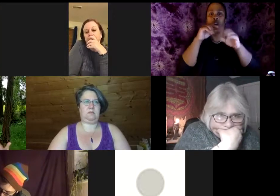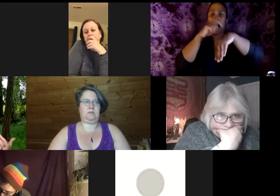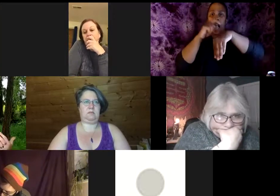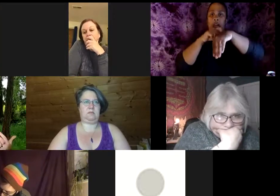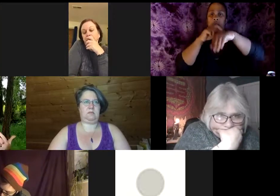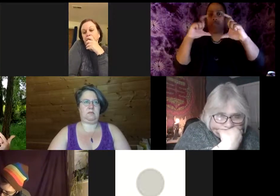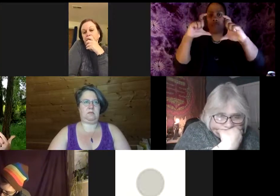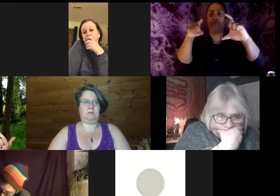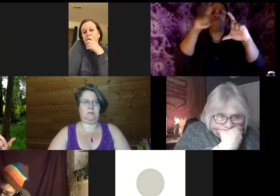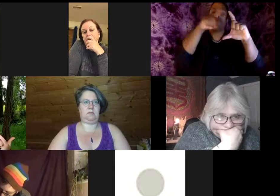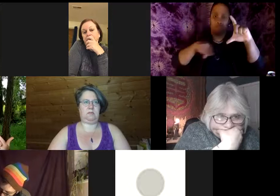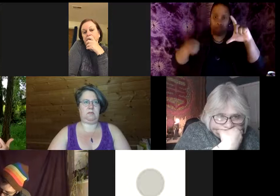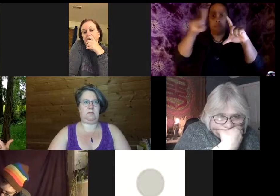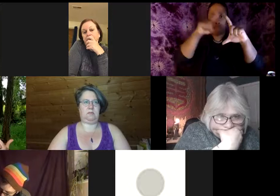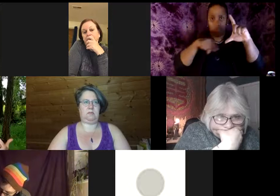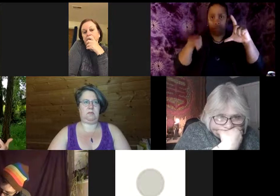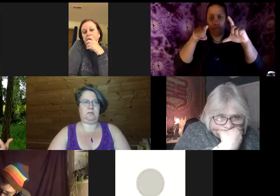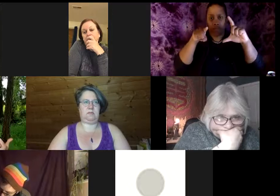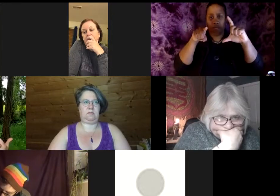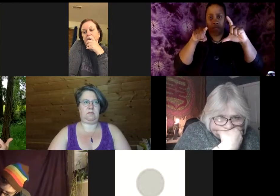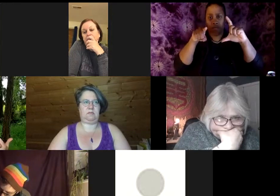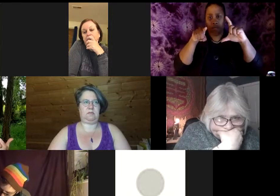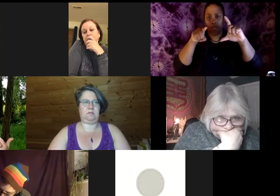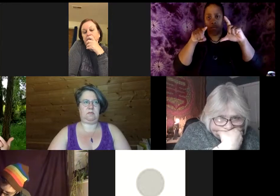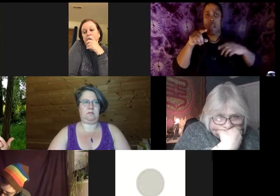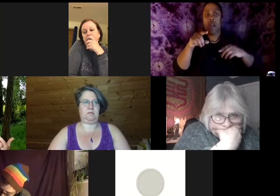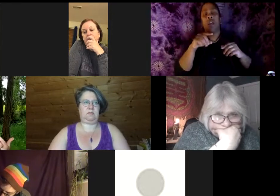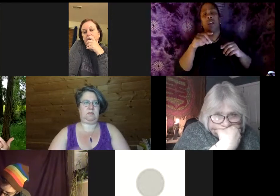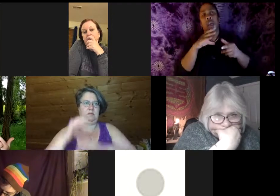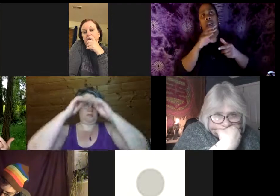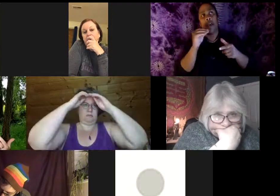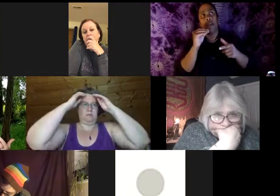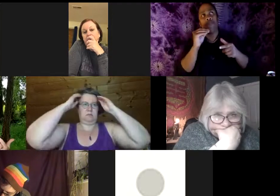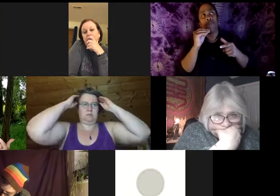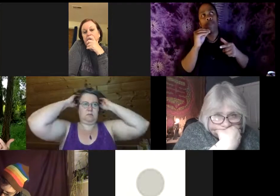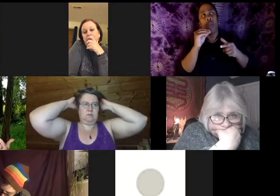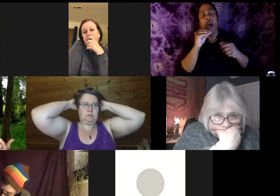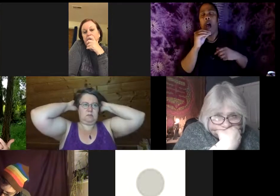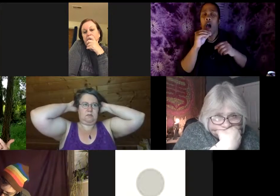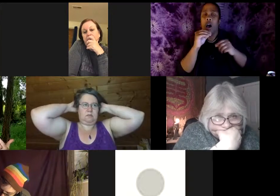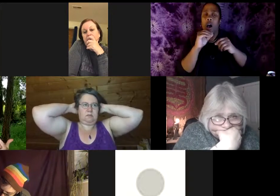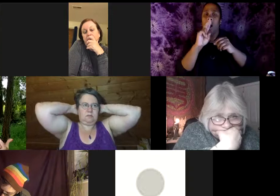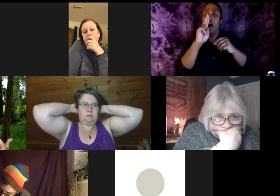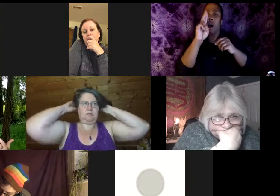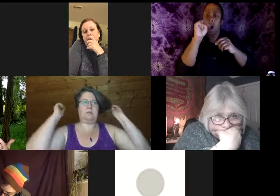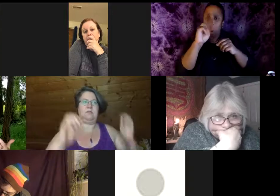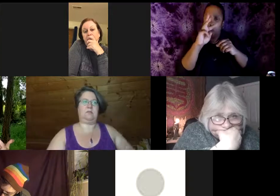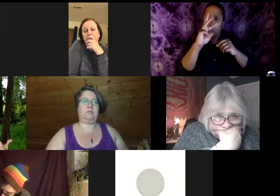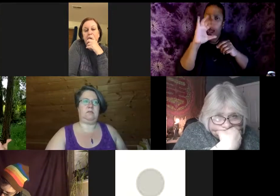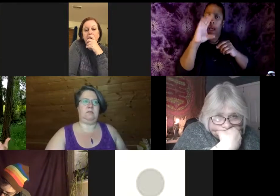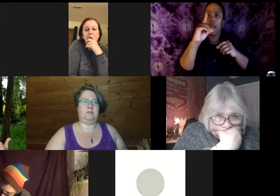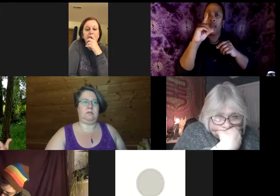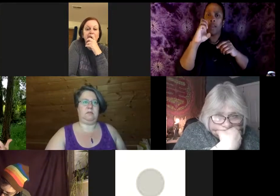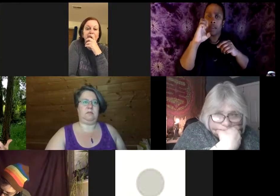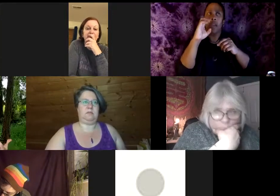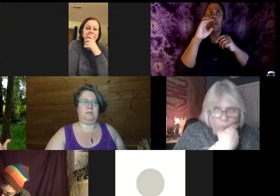perspective, and you want to literally unwind it. So keep moving until it is something you